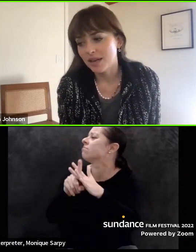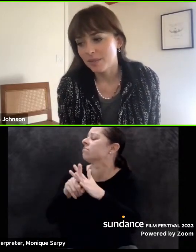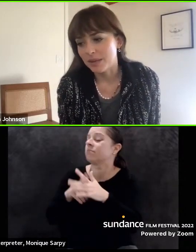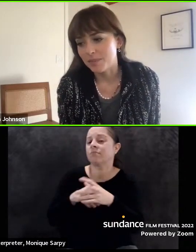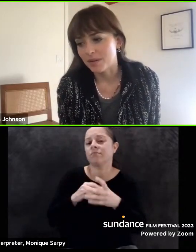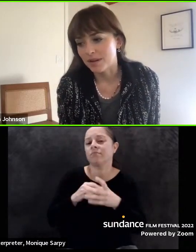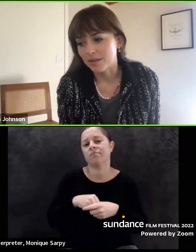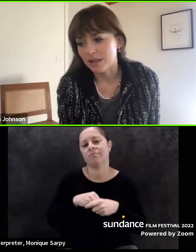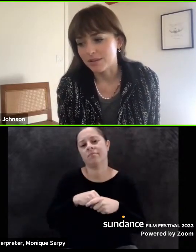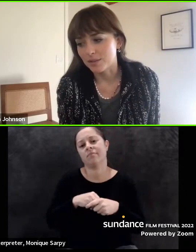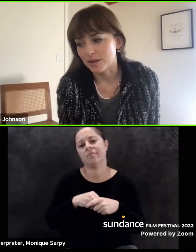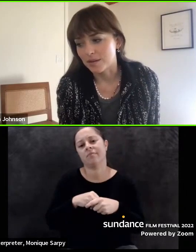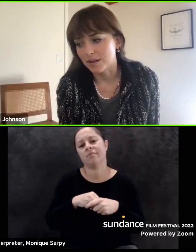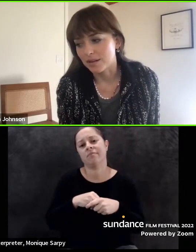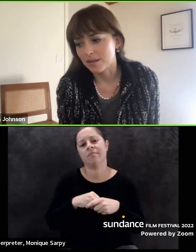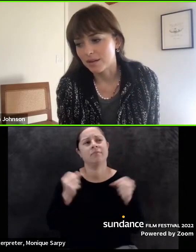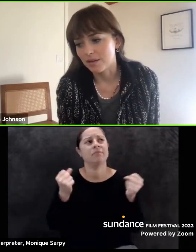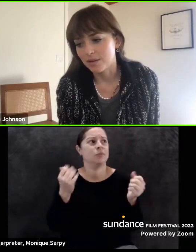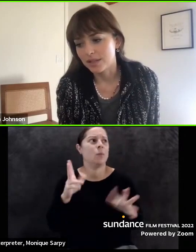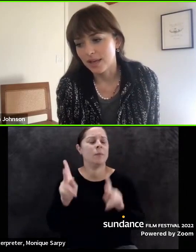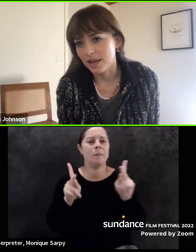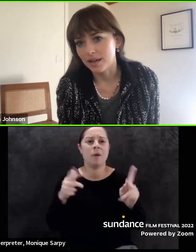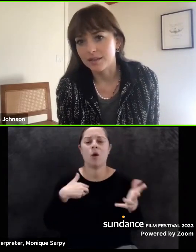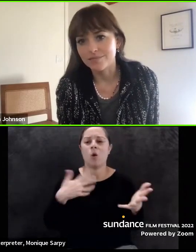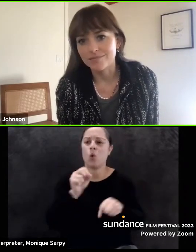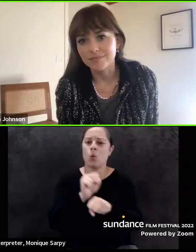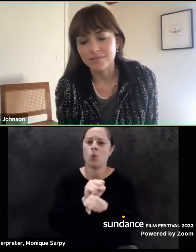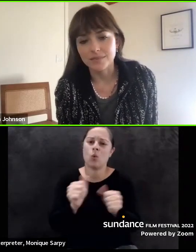There's so many people that I would love to work with. I